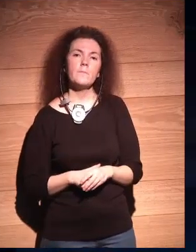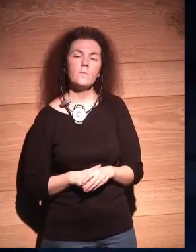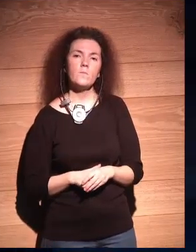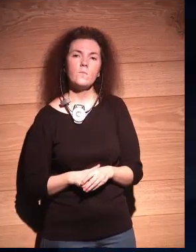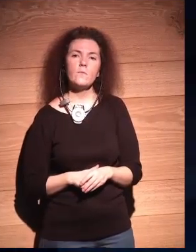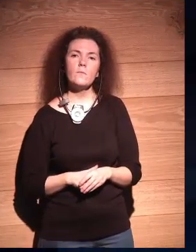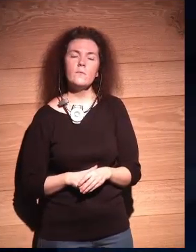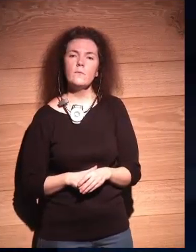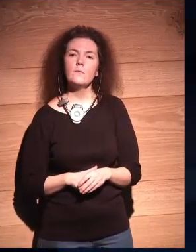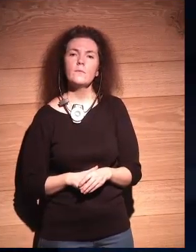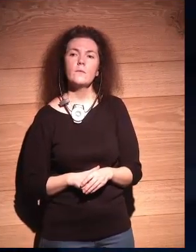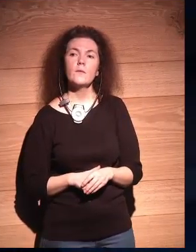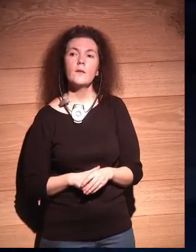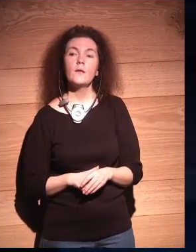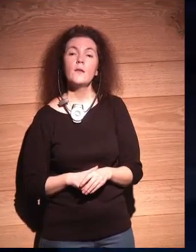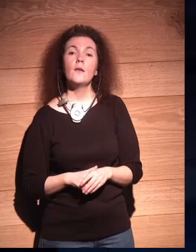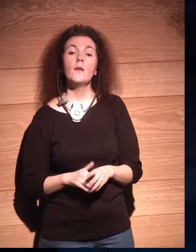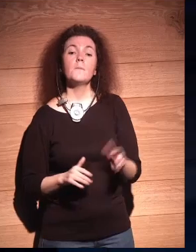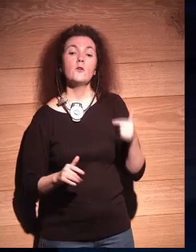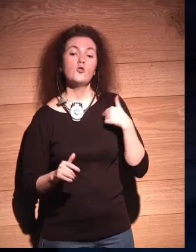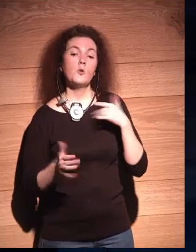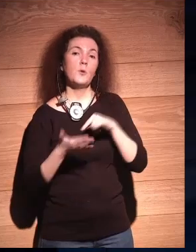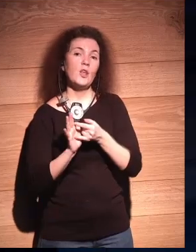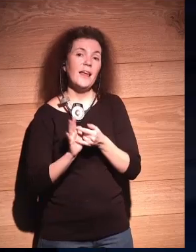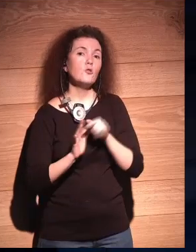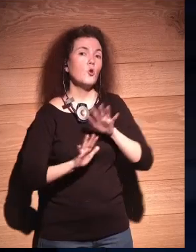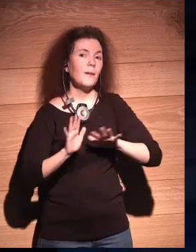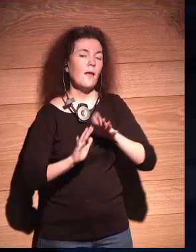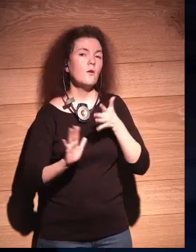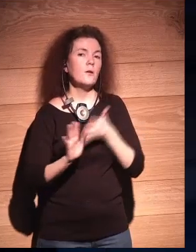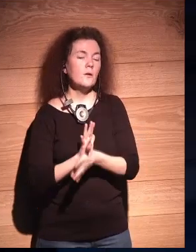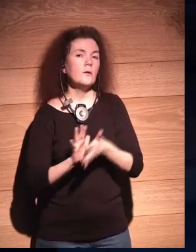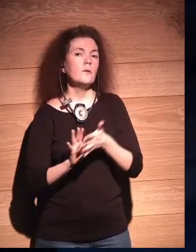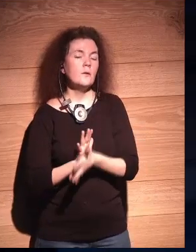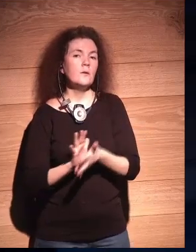but you know, when you're explaining a kind of complicated project, like it's got a camera, and then